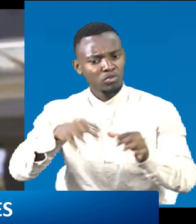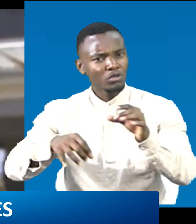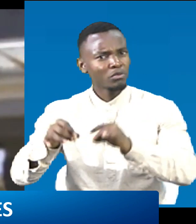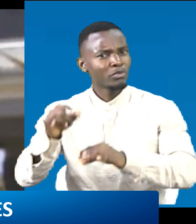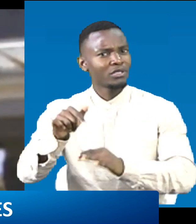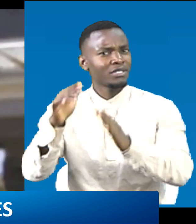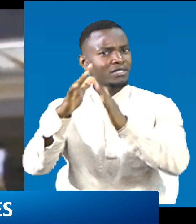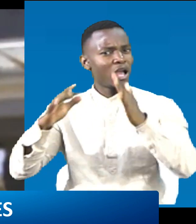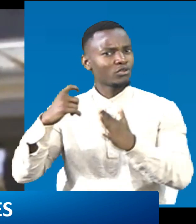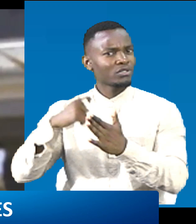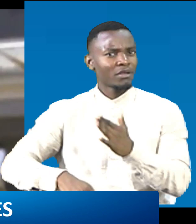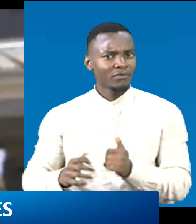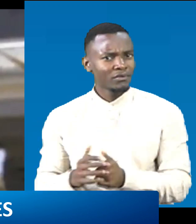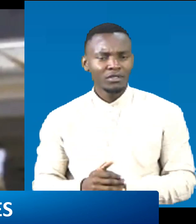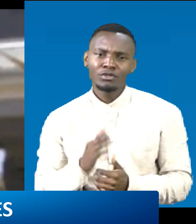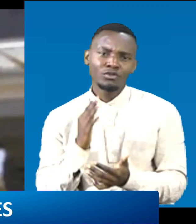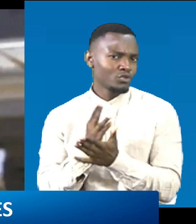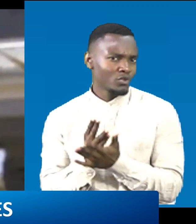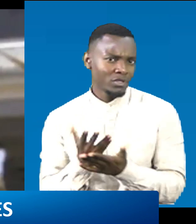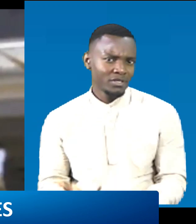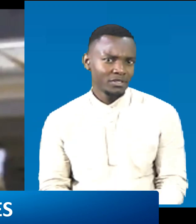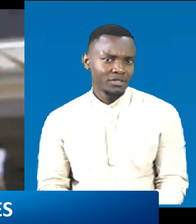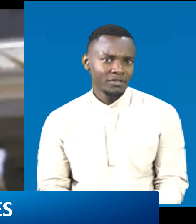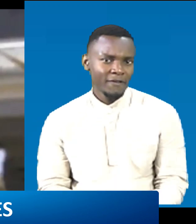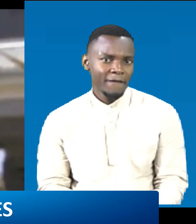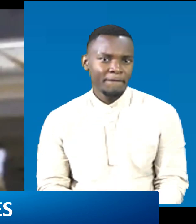ukweli uko wapi?